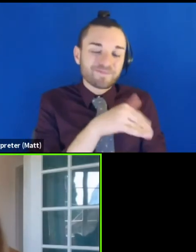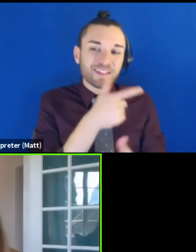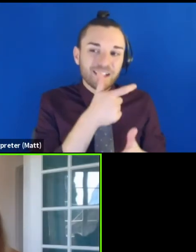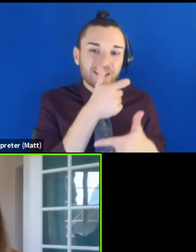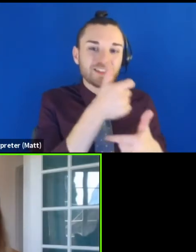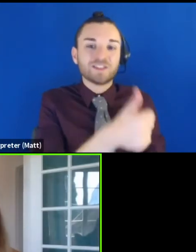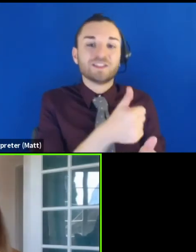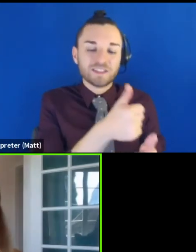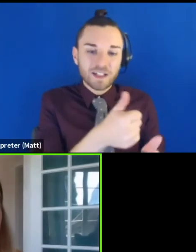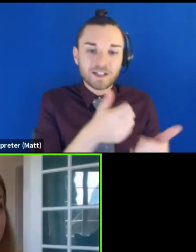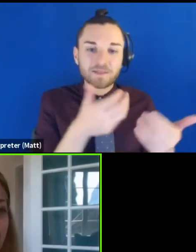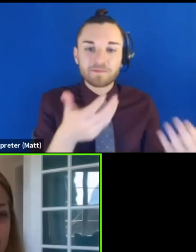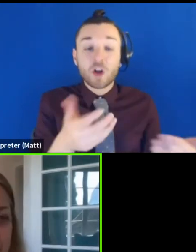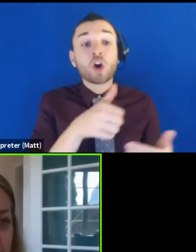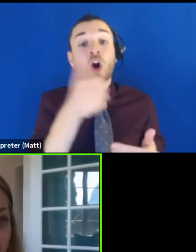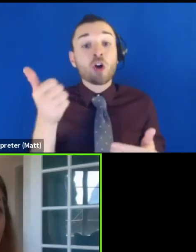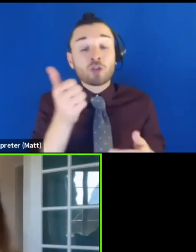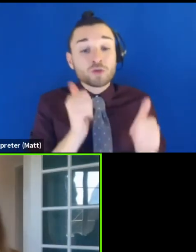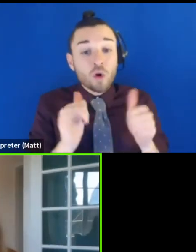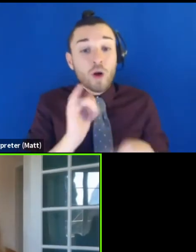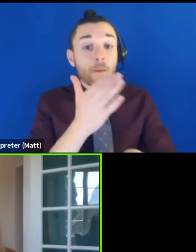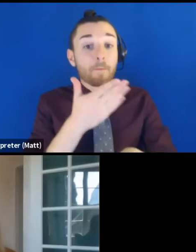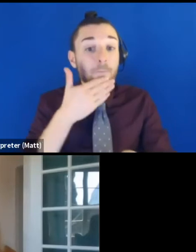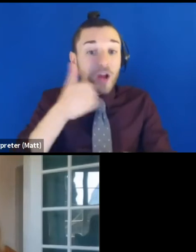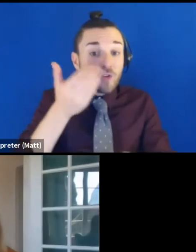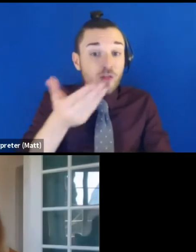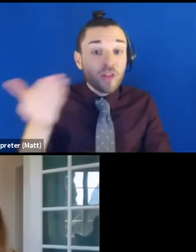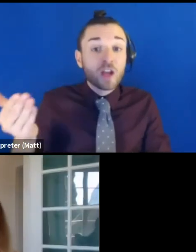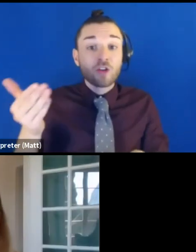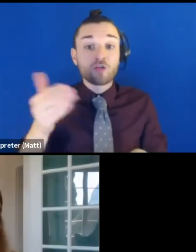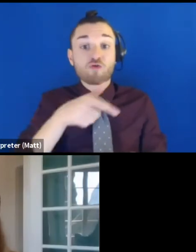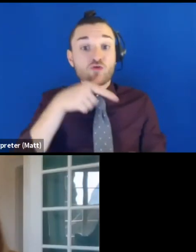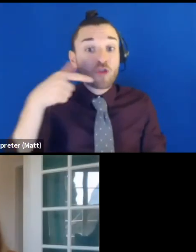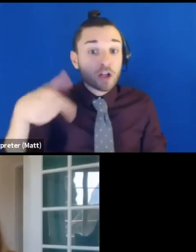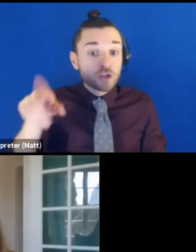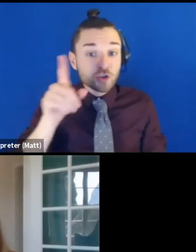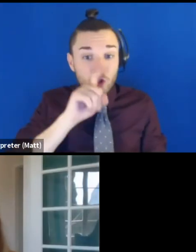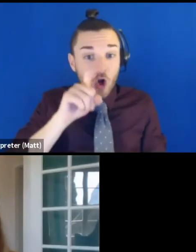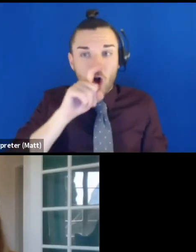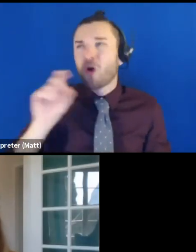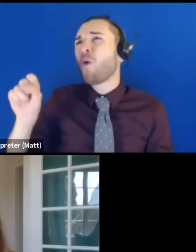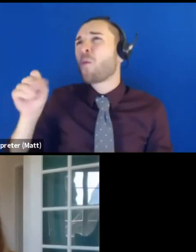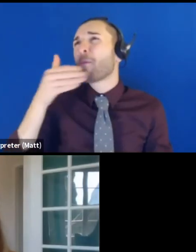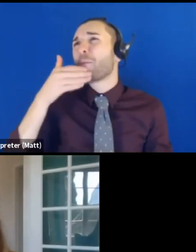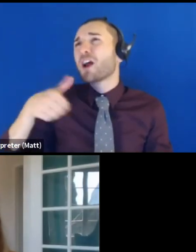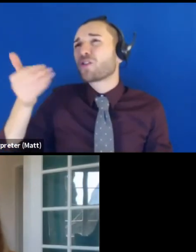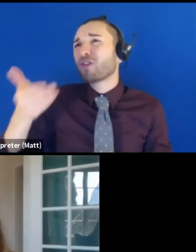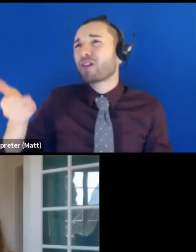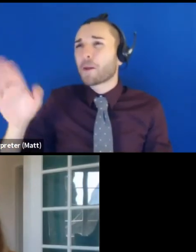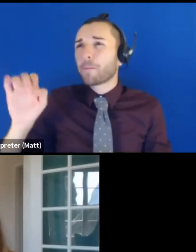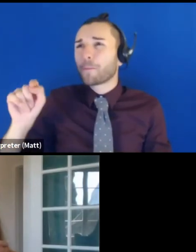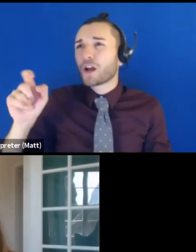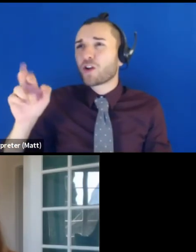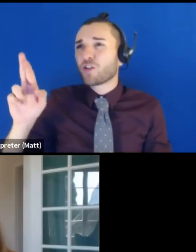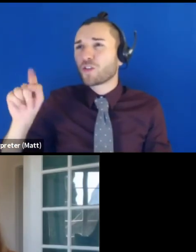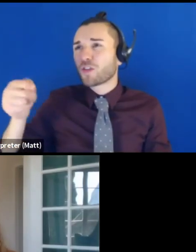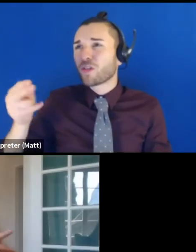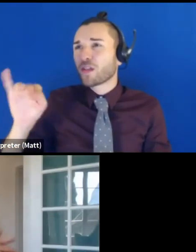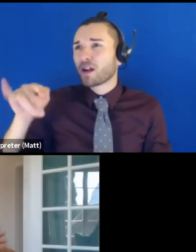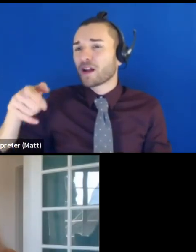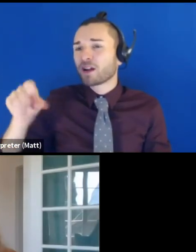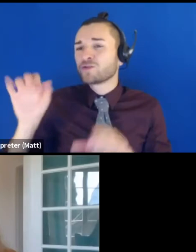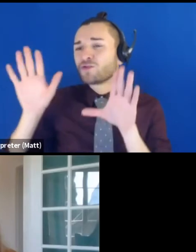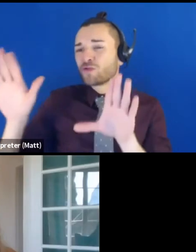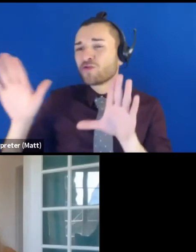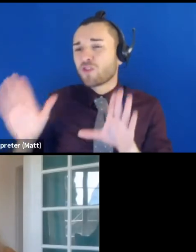Better Things, Russian Doll. My God, Better Things. Yeah, absolutely. Like, and she fits, I feel like that